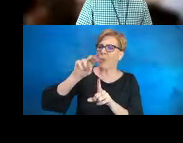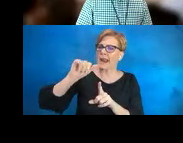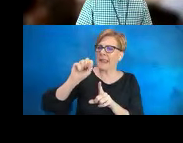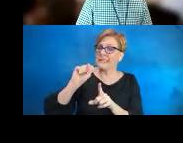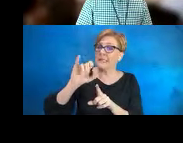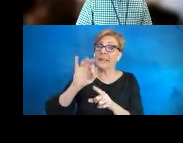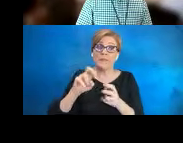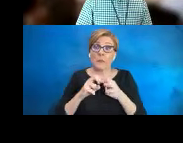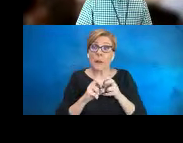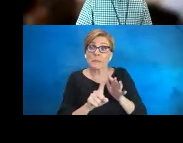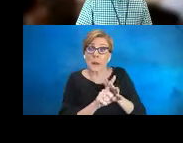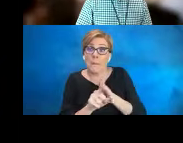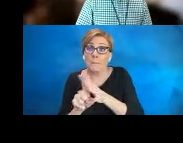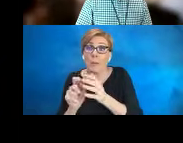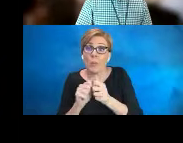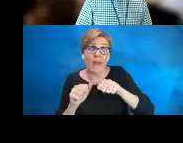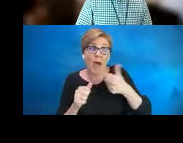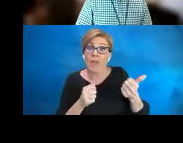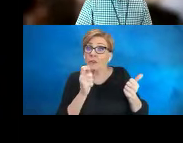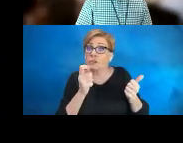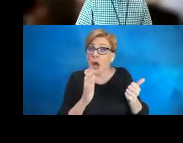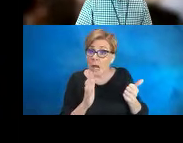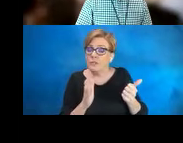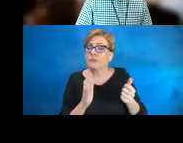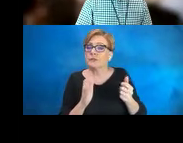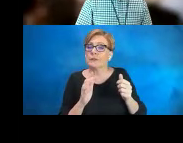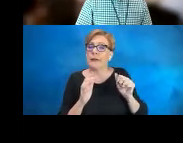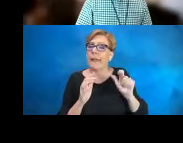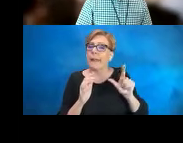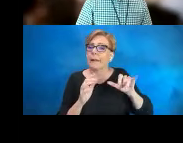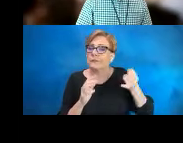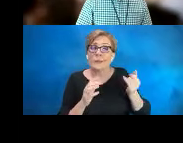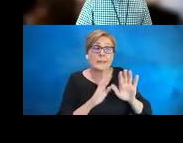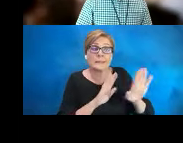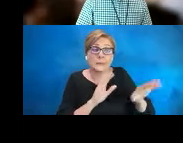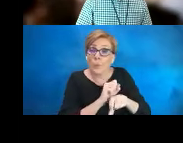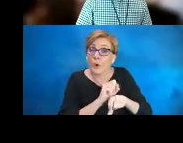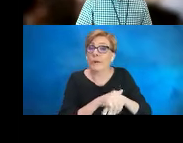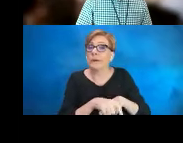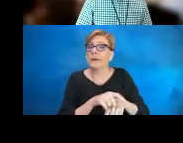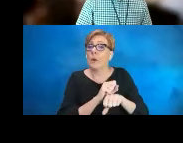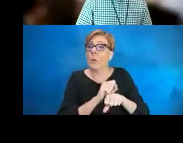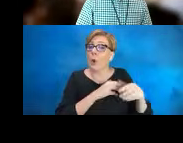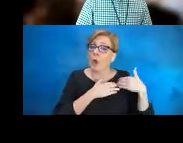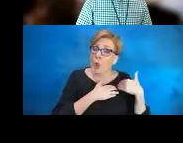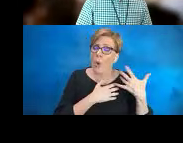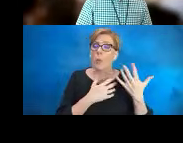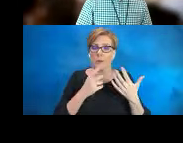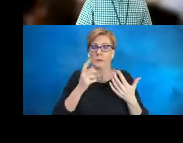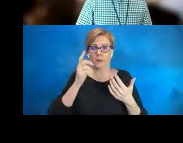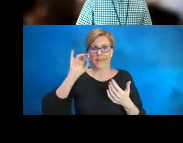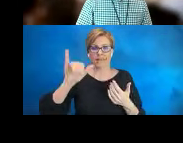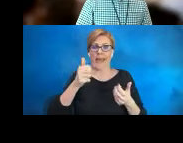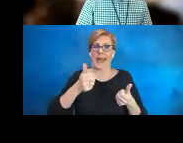up related to an ALJ's either work or workload or other things that come up in the course of